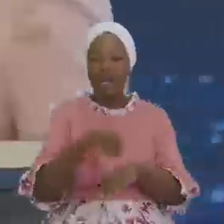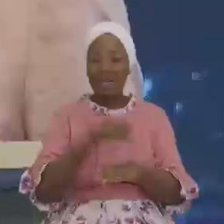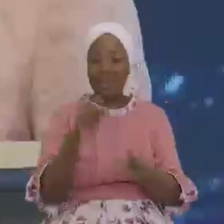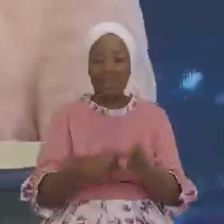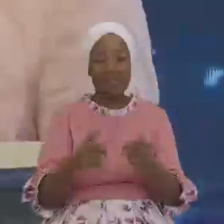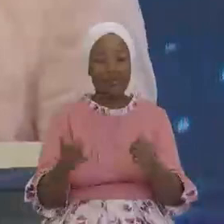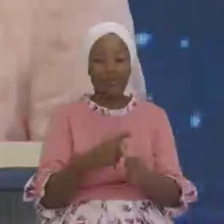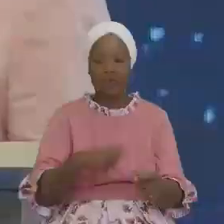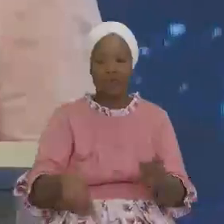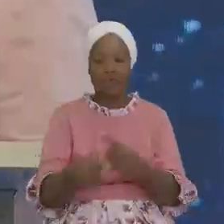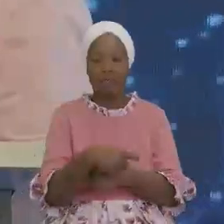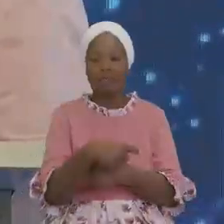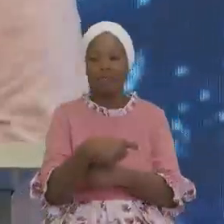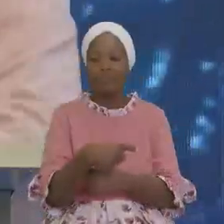day,